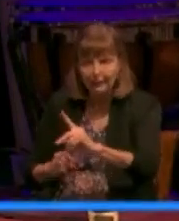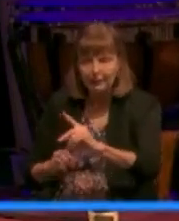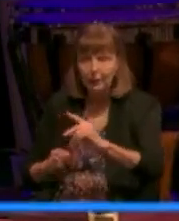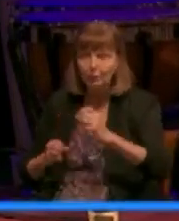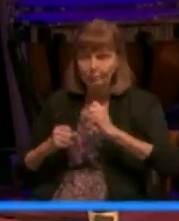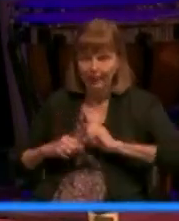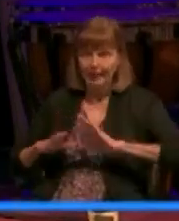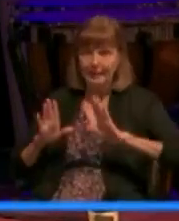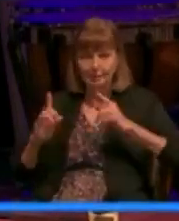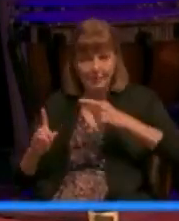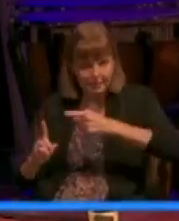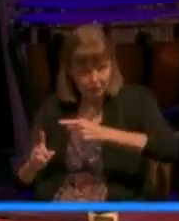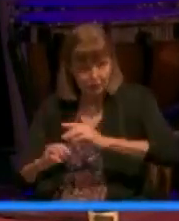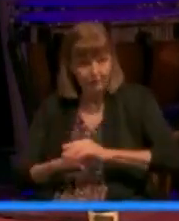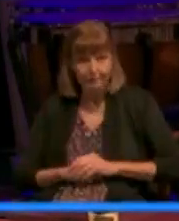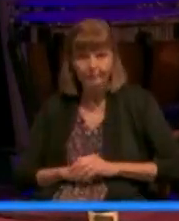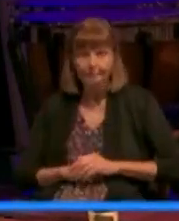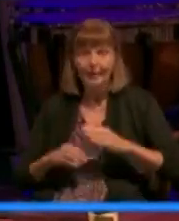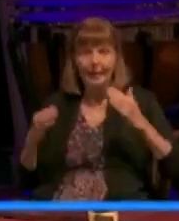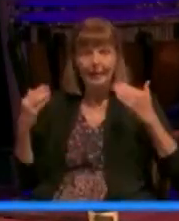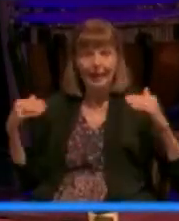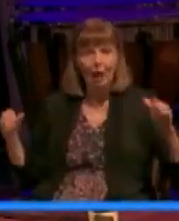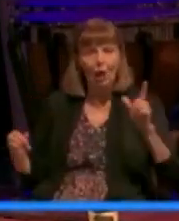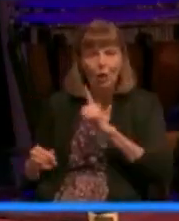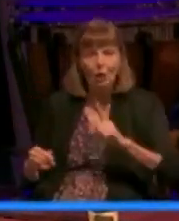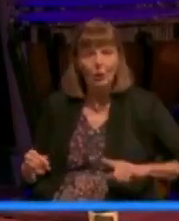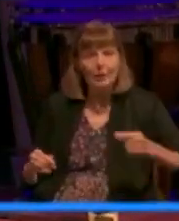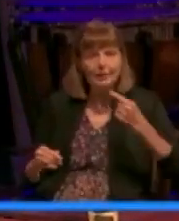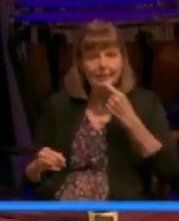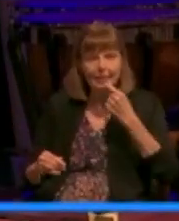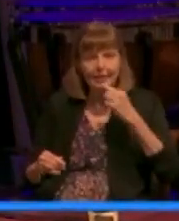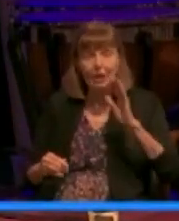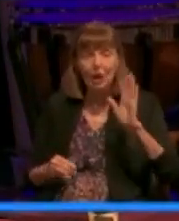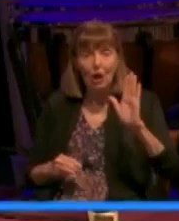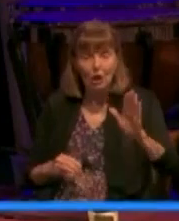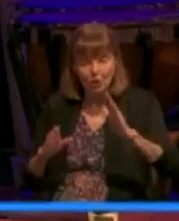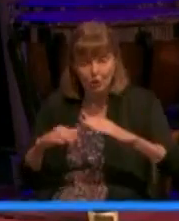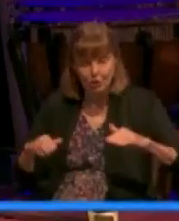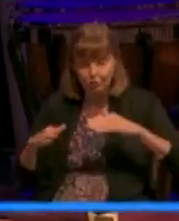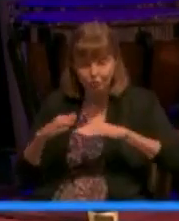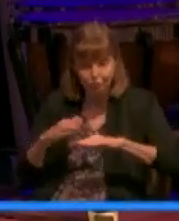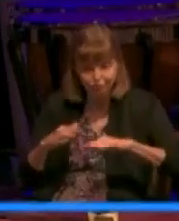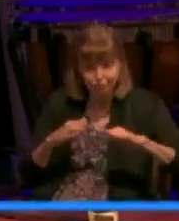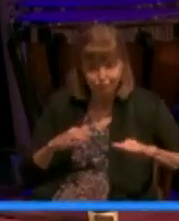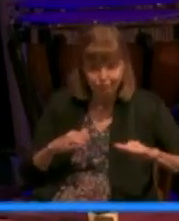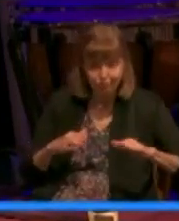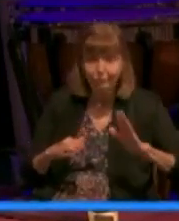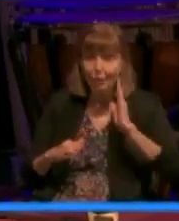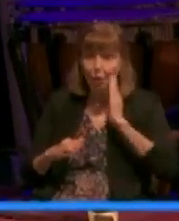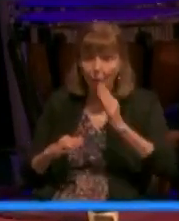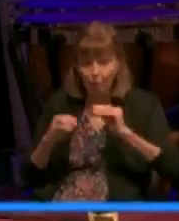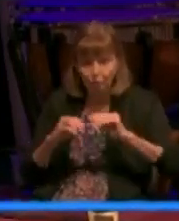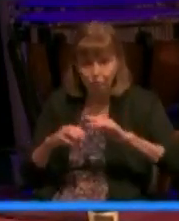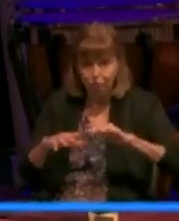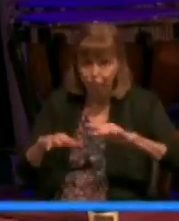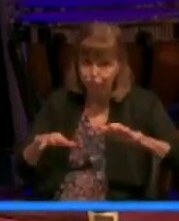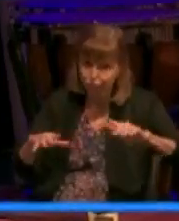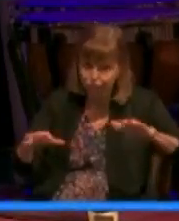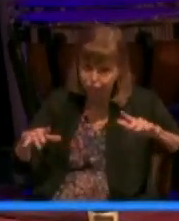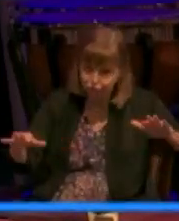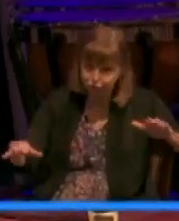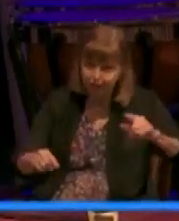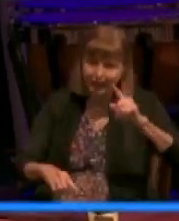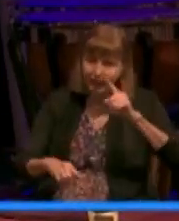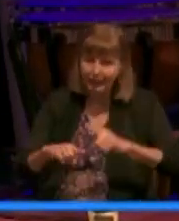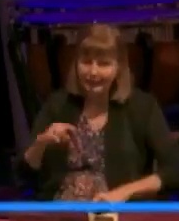angel of the Lord also said to her, "I will surely multiply your offspring so that they cannot be numbered for the multitude." And the angel of the Lord said to her,